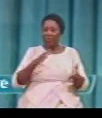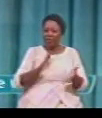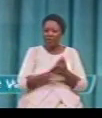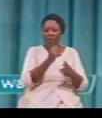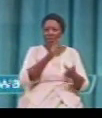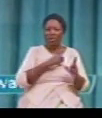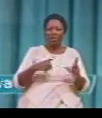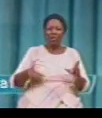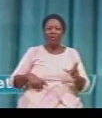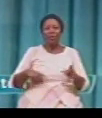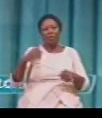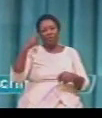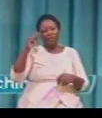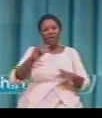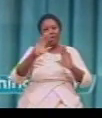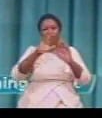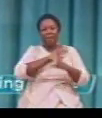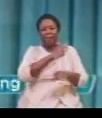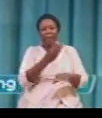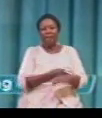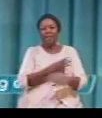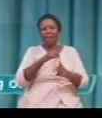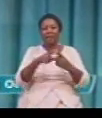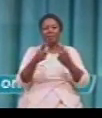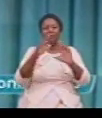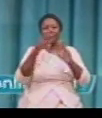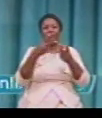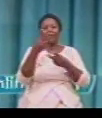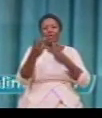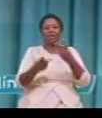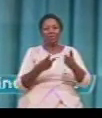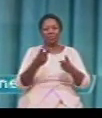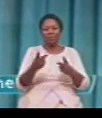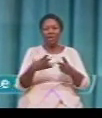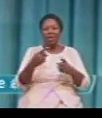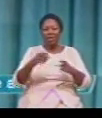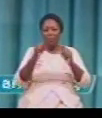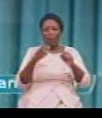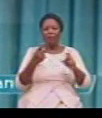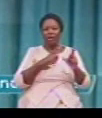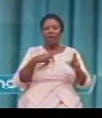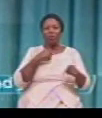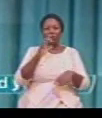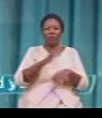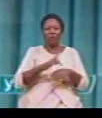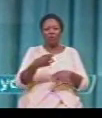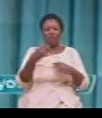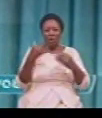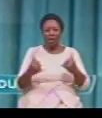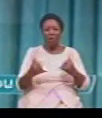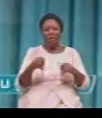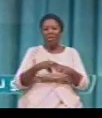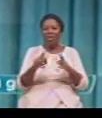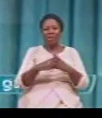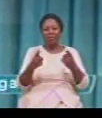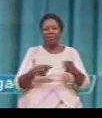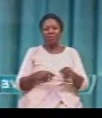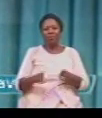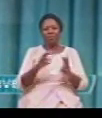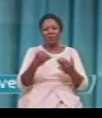Lord for a mighty visitation. The power of the Lord is going to touch you in an unusual manner